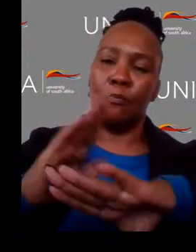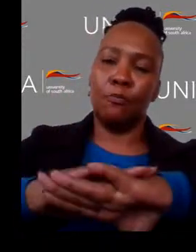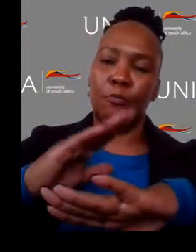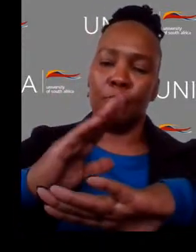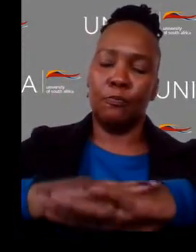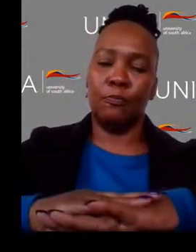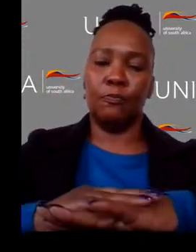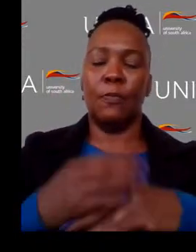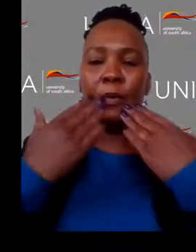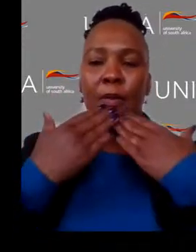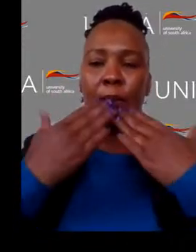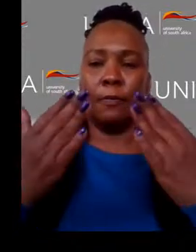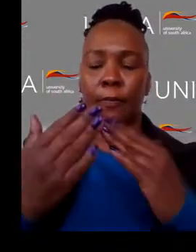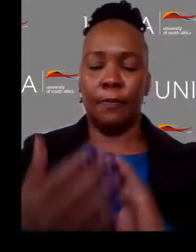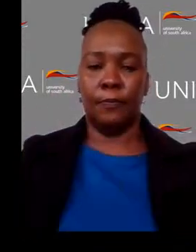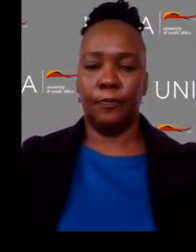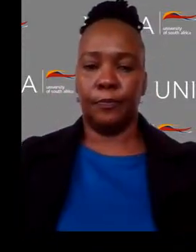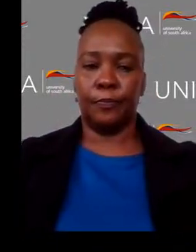I thank you.